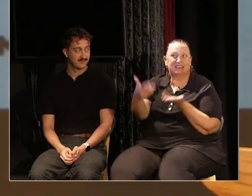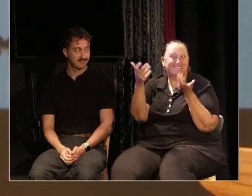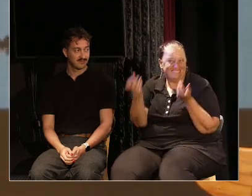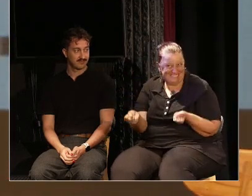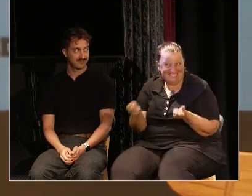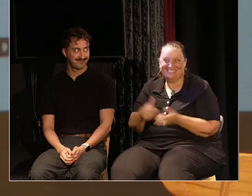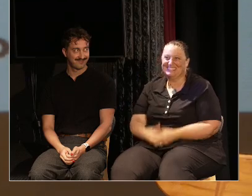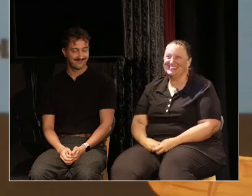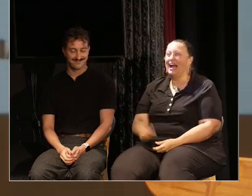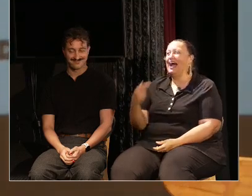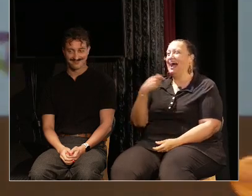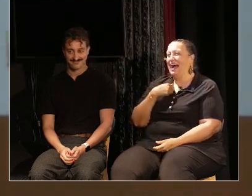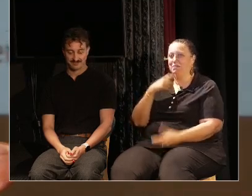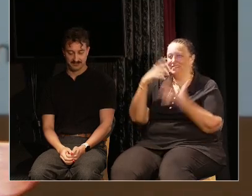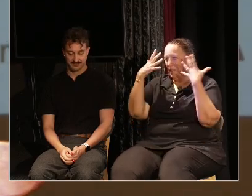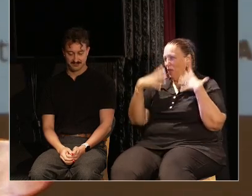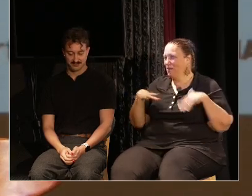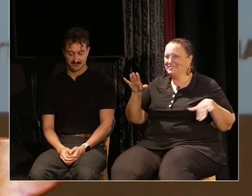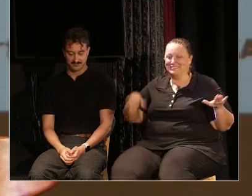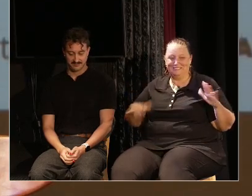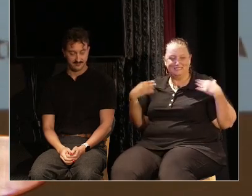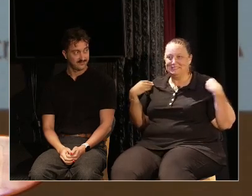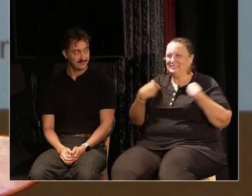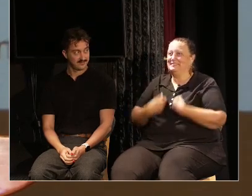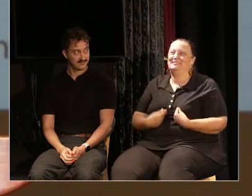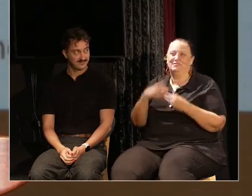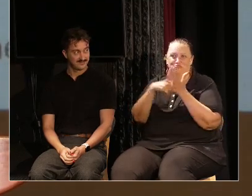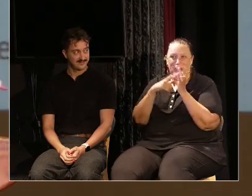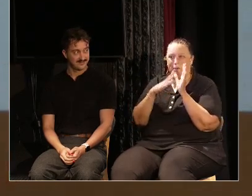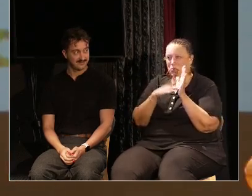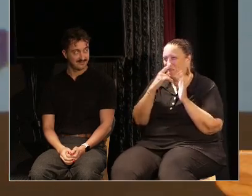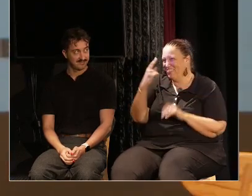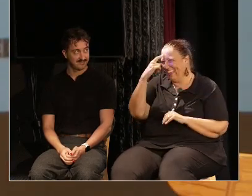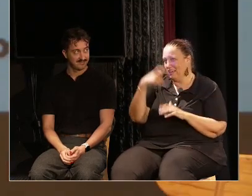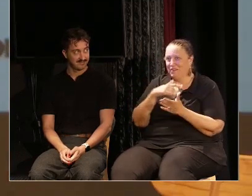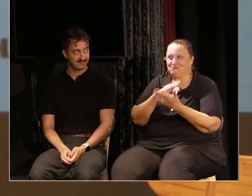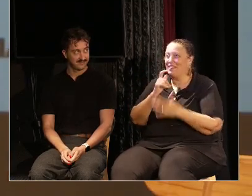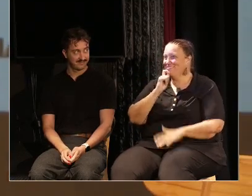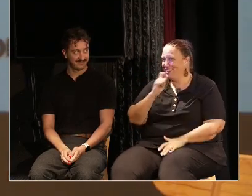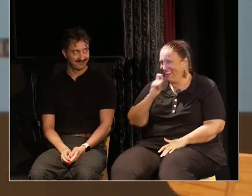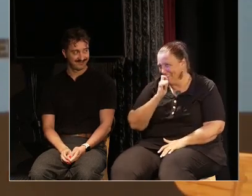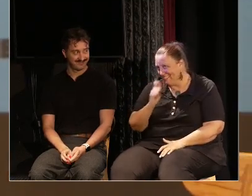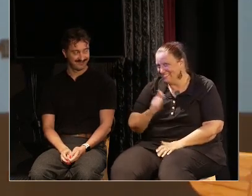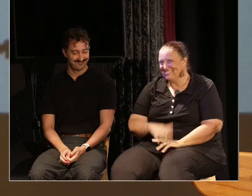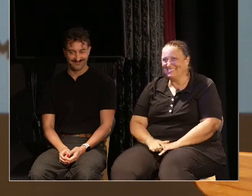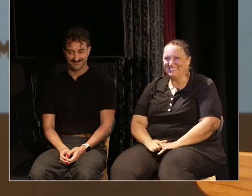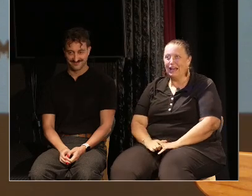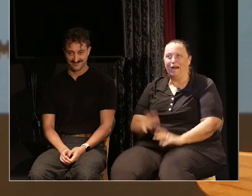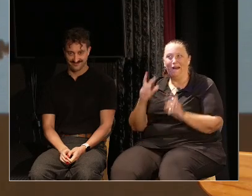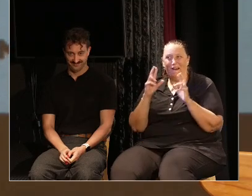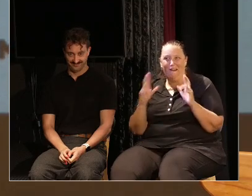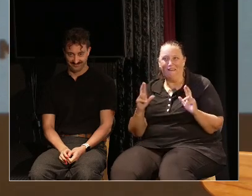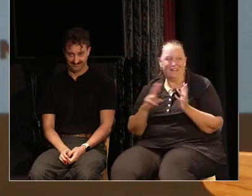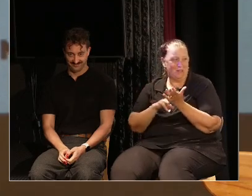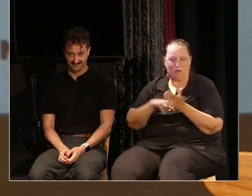I am in this glorious cream suit, so you could be forgiven for thinking that I'm a real journalist. But hopefully the